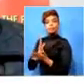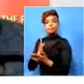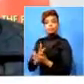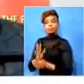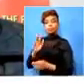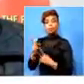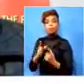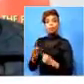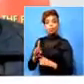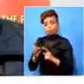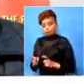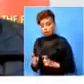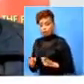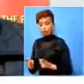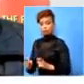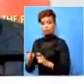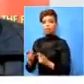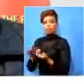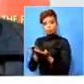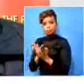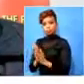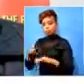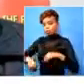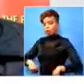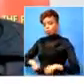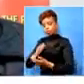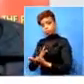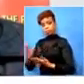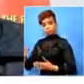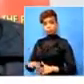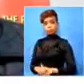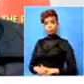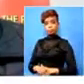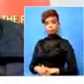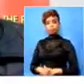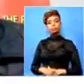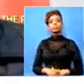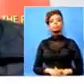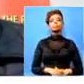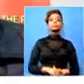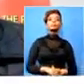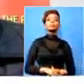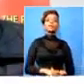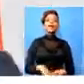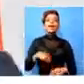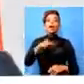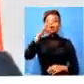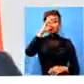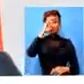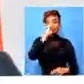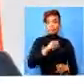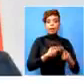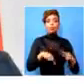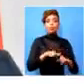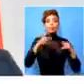fast-tracking the address of corruption. Remember that we embarked on action to address your question before